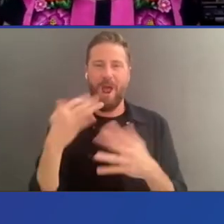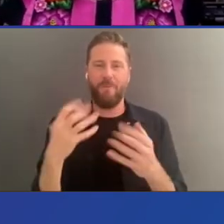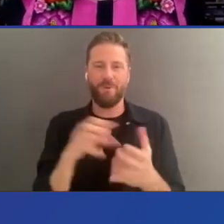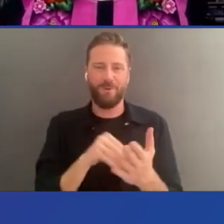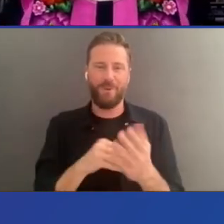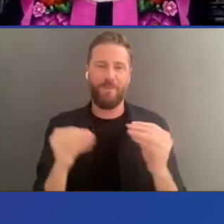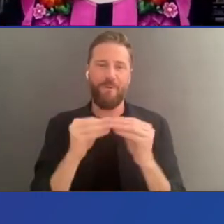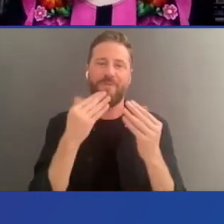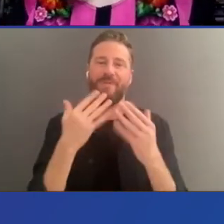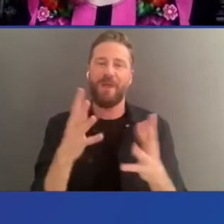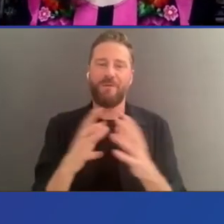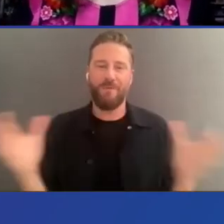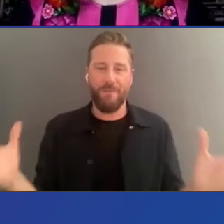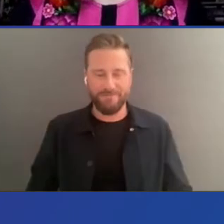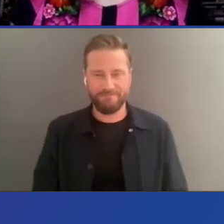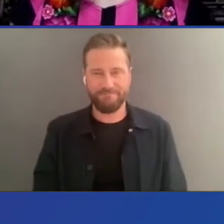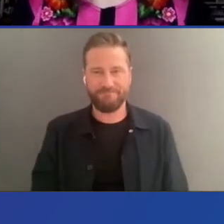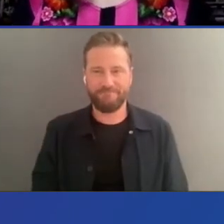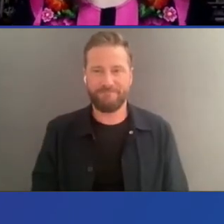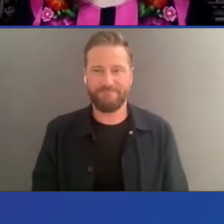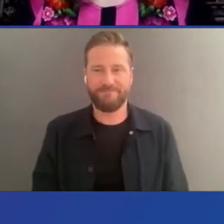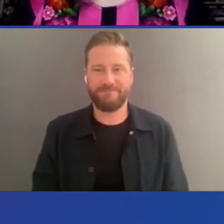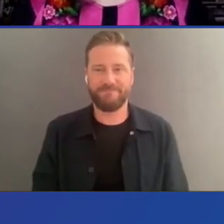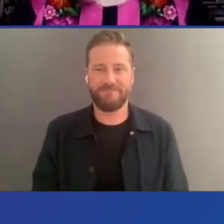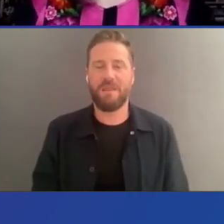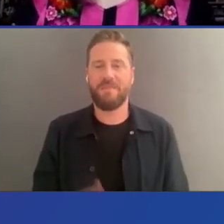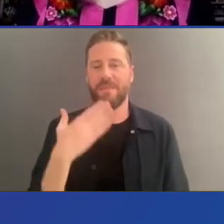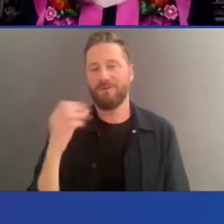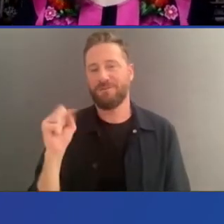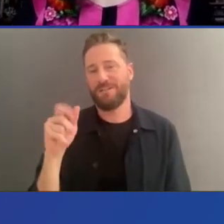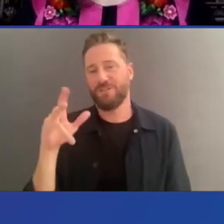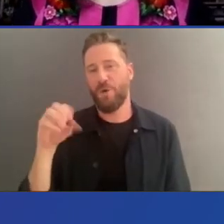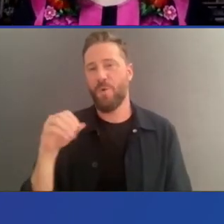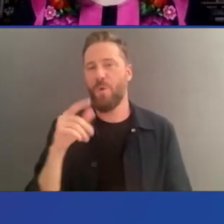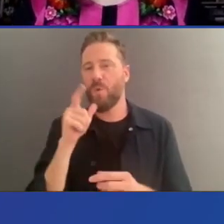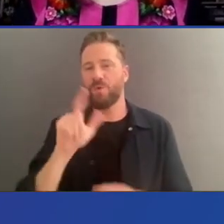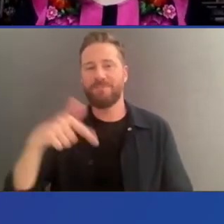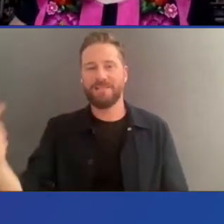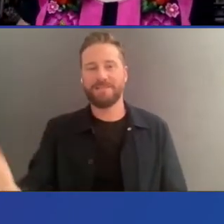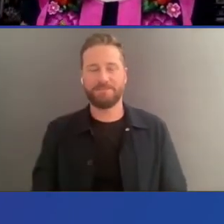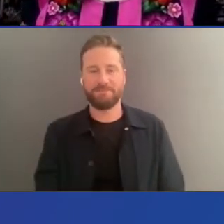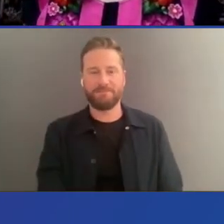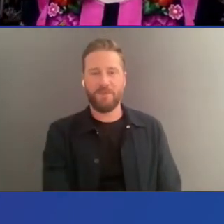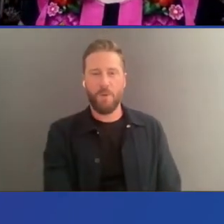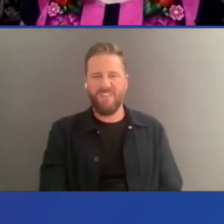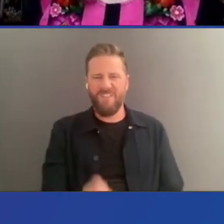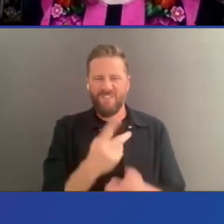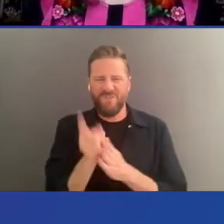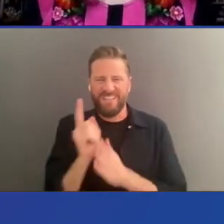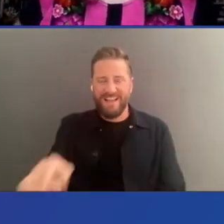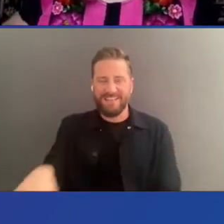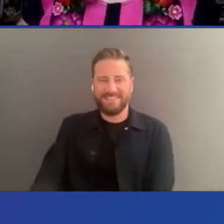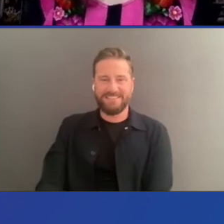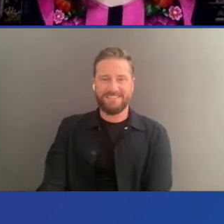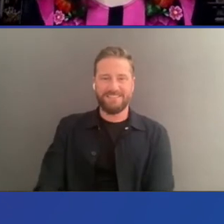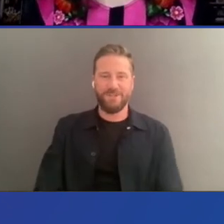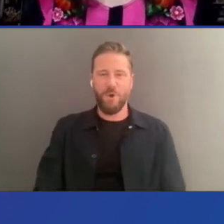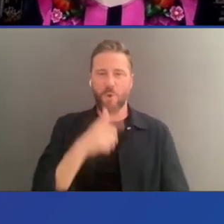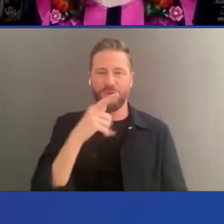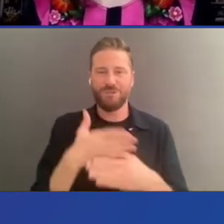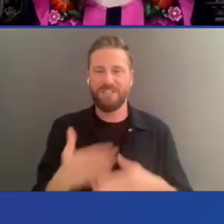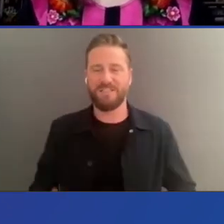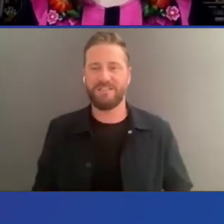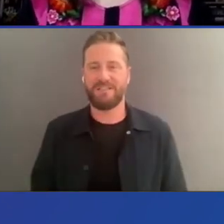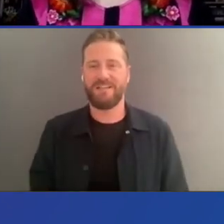everybody. All right. Thank you, Sachiyo. Okay, who else wants to share? We have a few seconds. Who else wants to share what's happening? Oh,